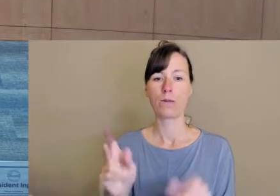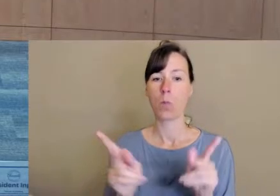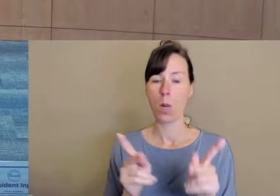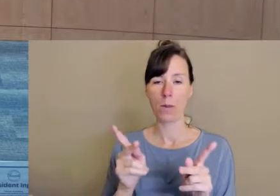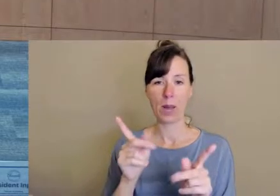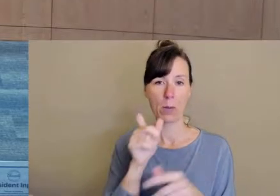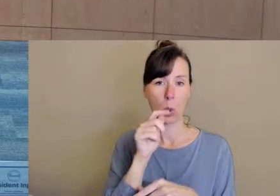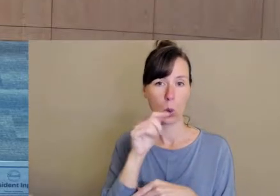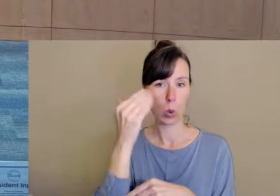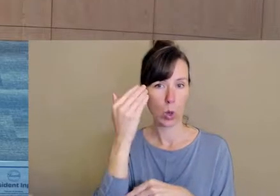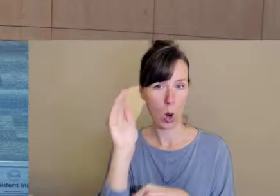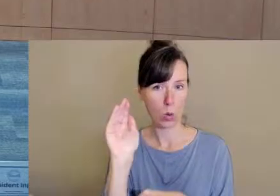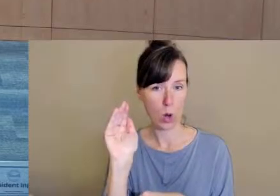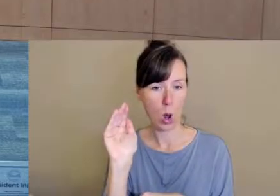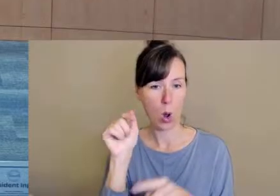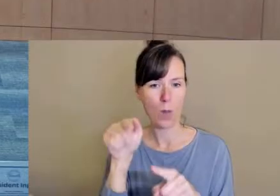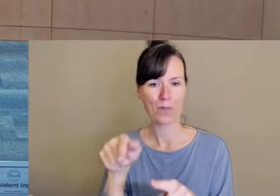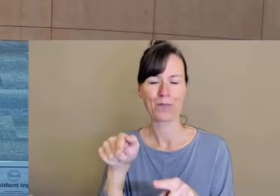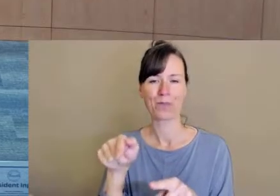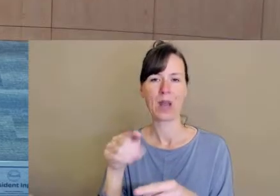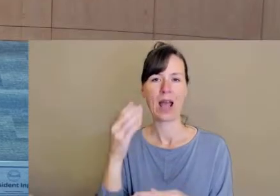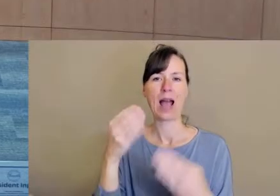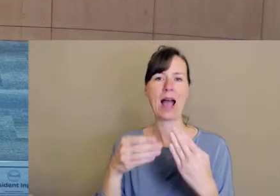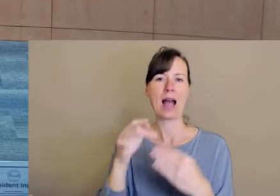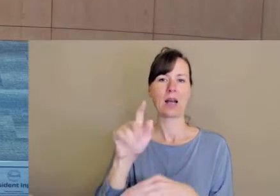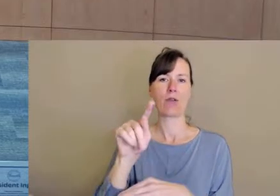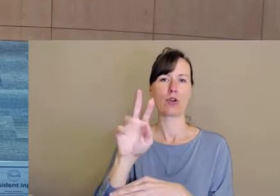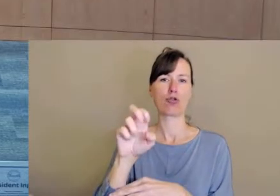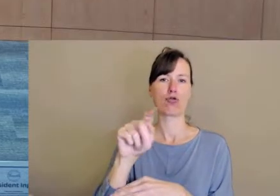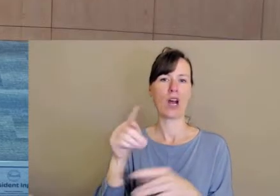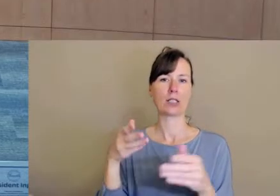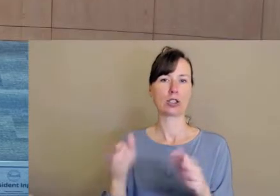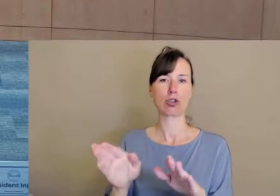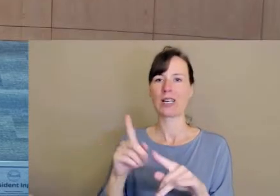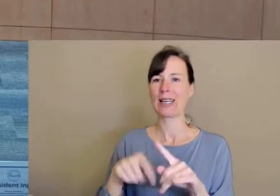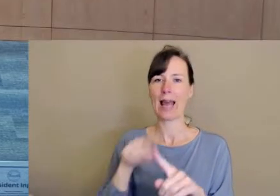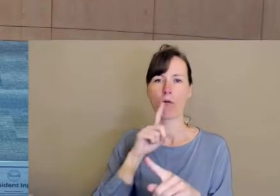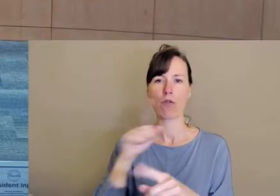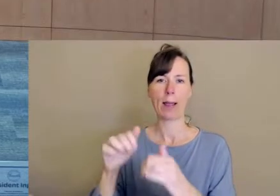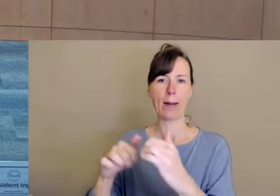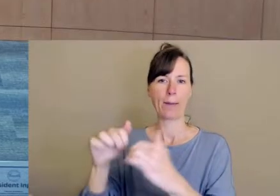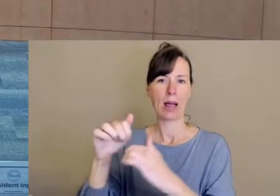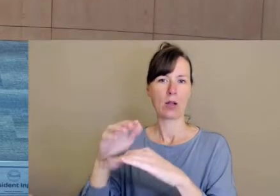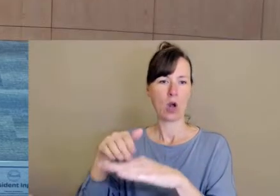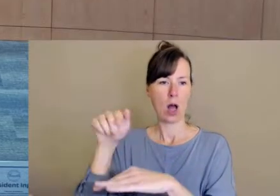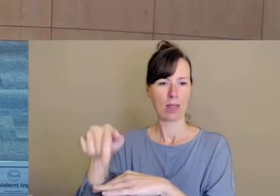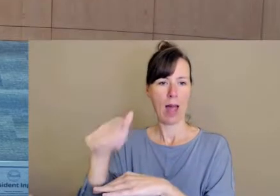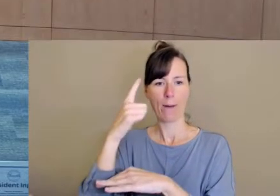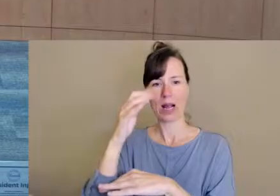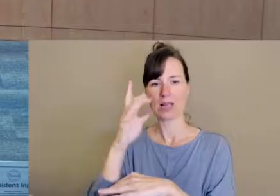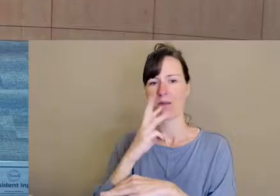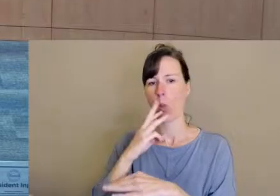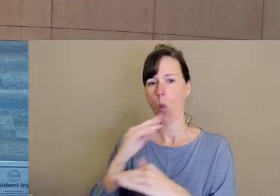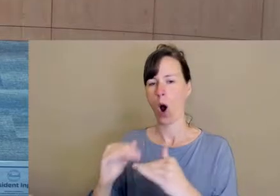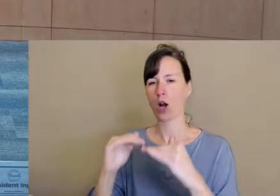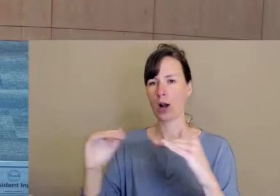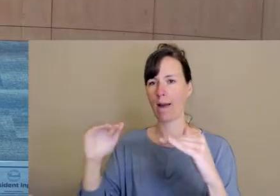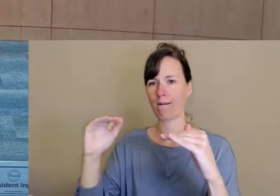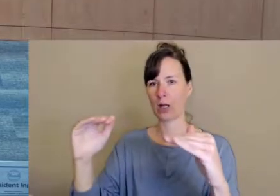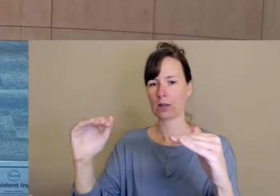Street can't really be built on because of the water levels. These